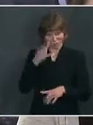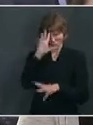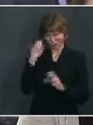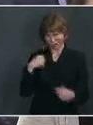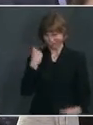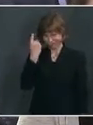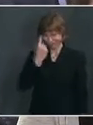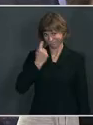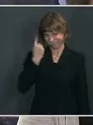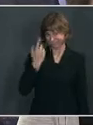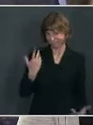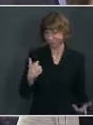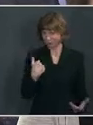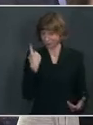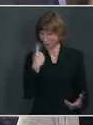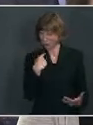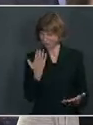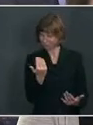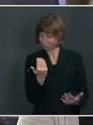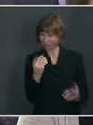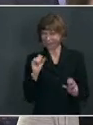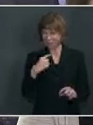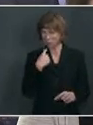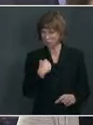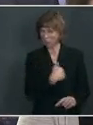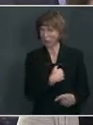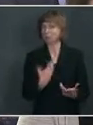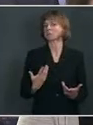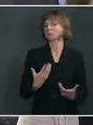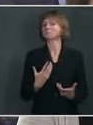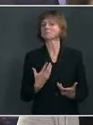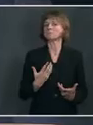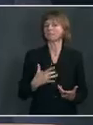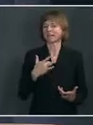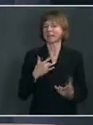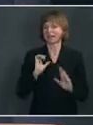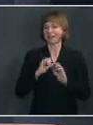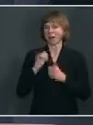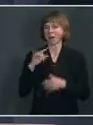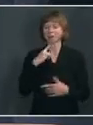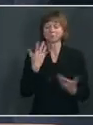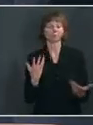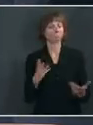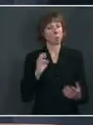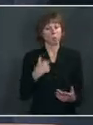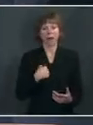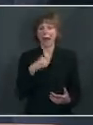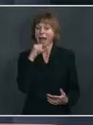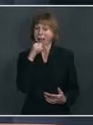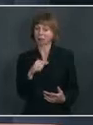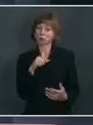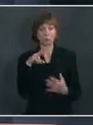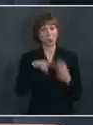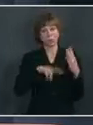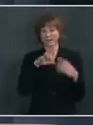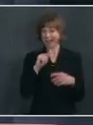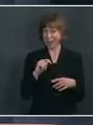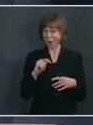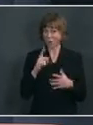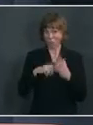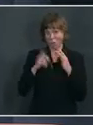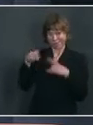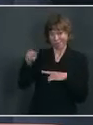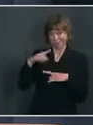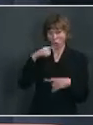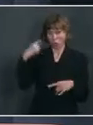can give us any sort of sense of color about how it went. Well, I'm not in the business of reading out anything the Russians are doing,